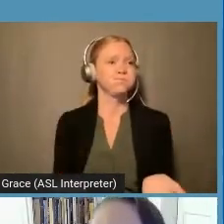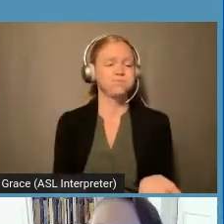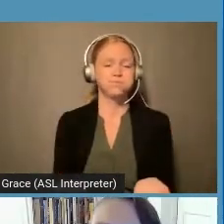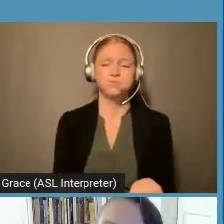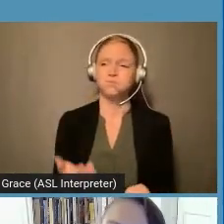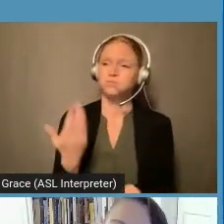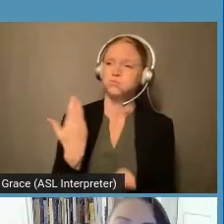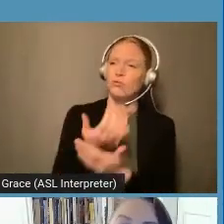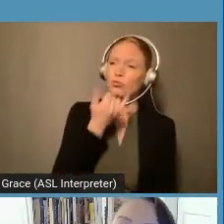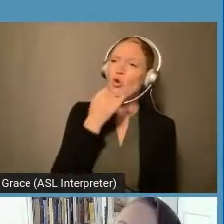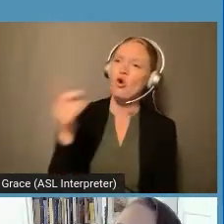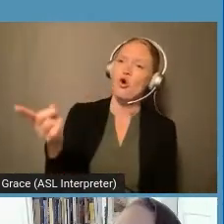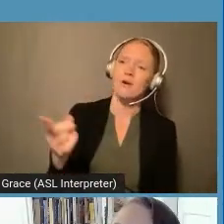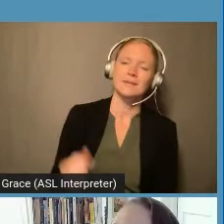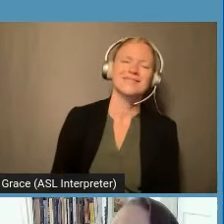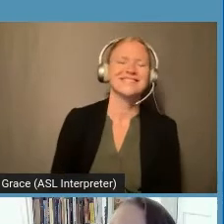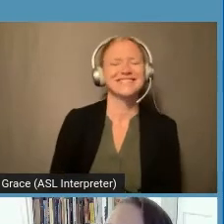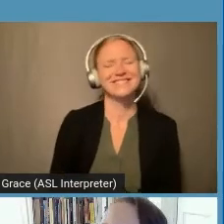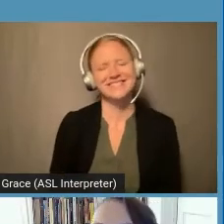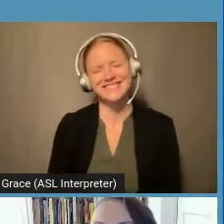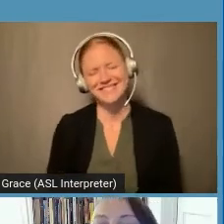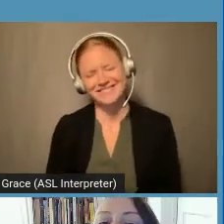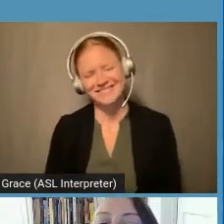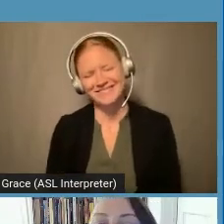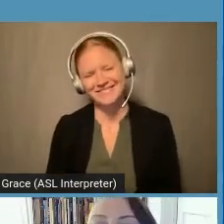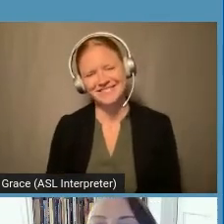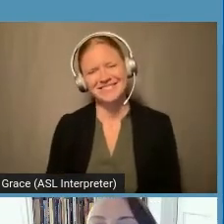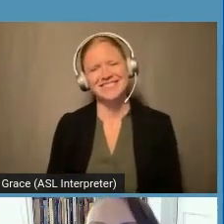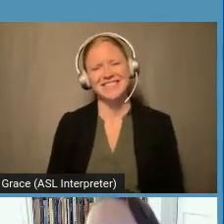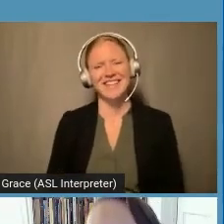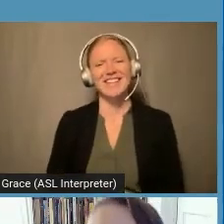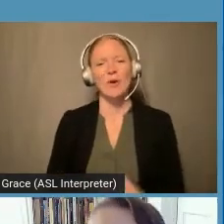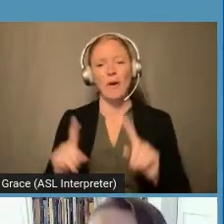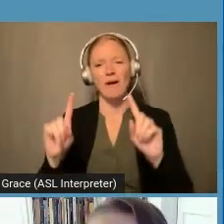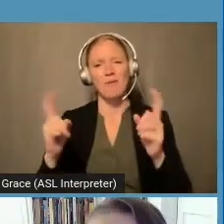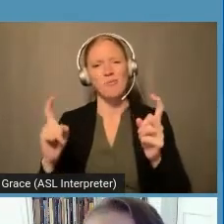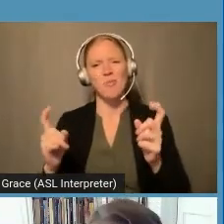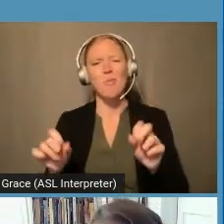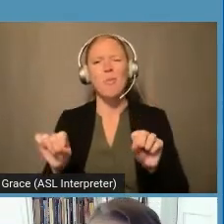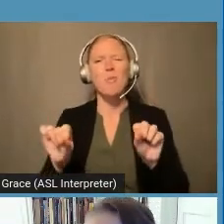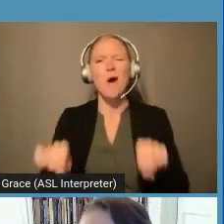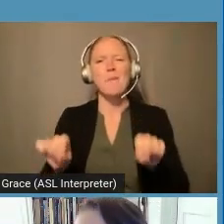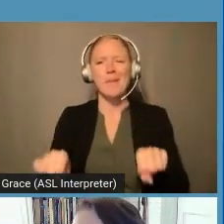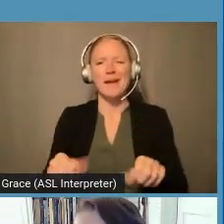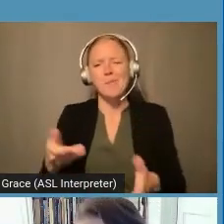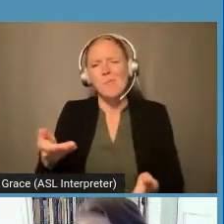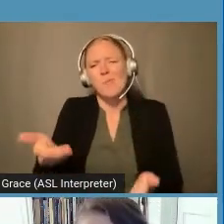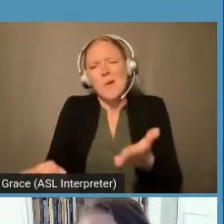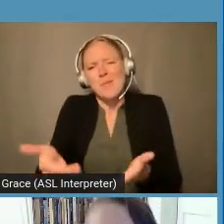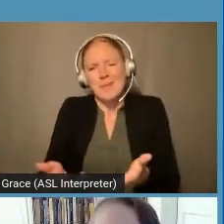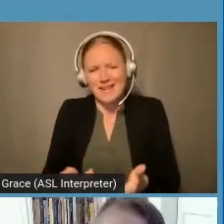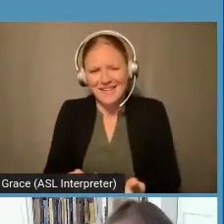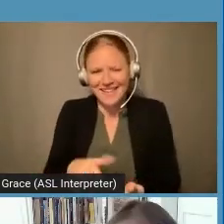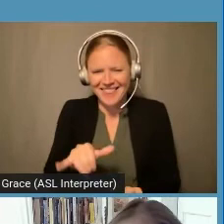So if you're like me, that probably is giving you some room to accept